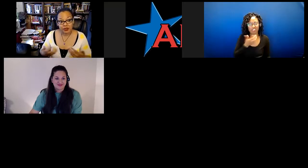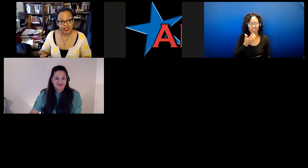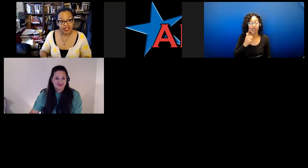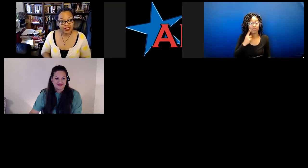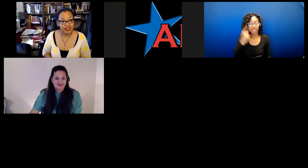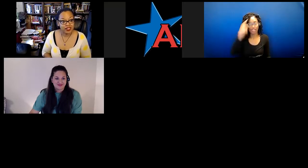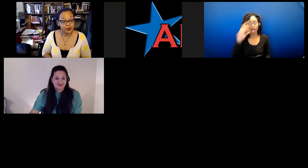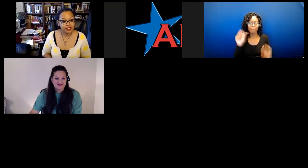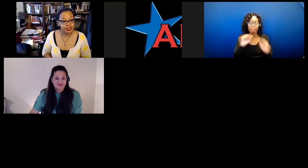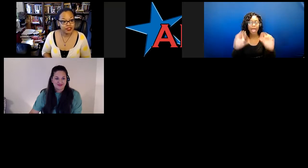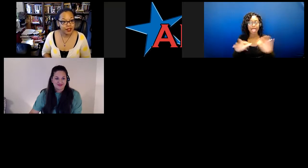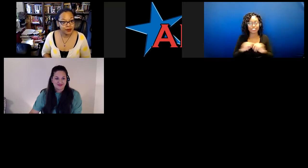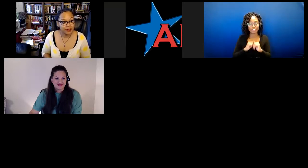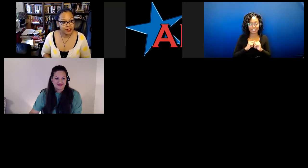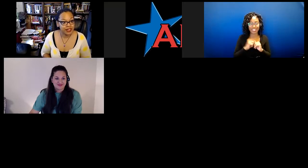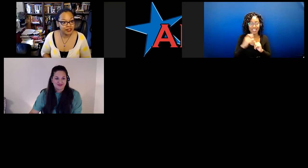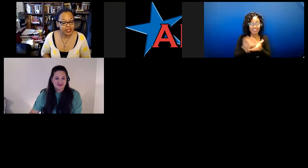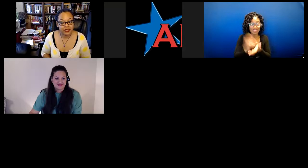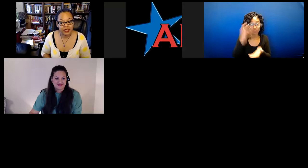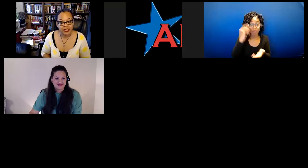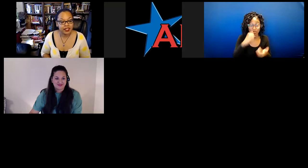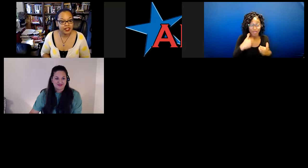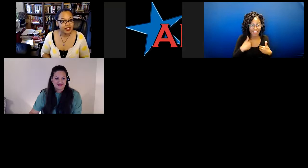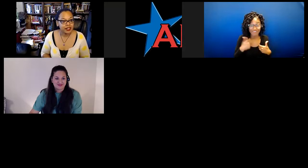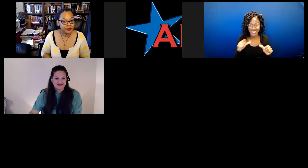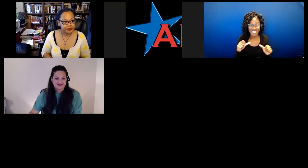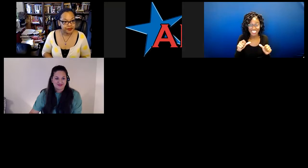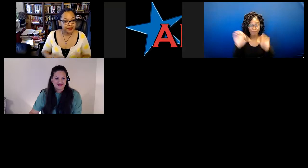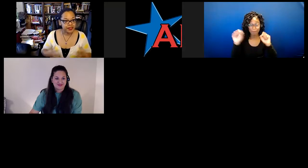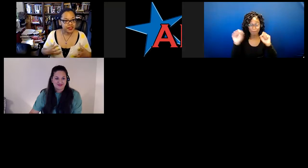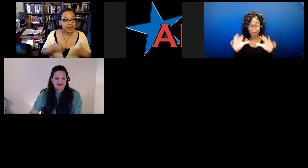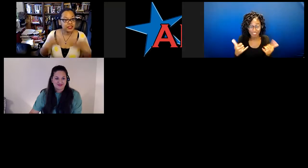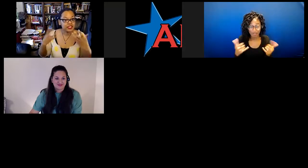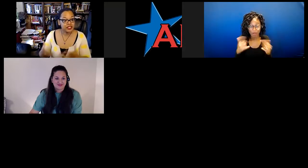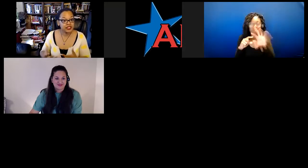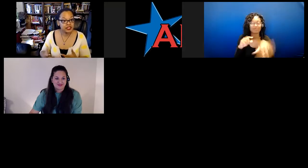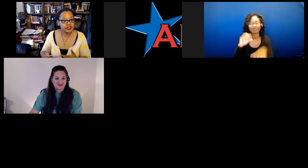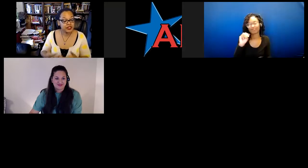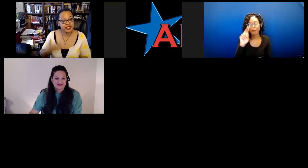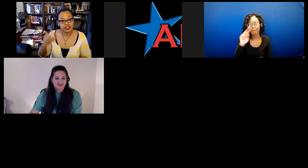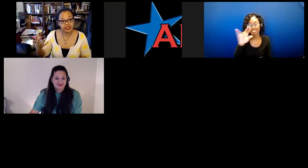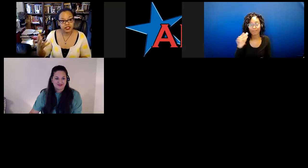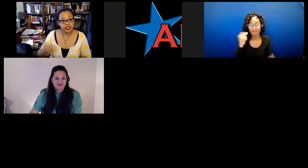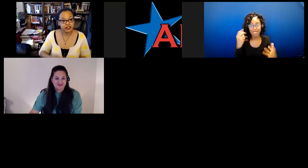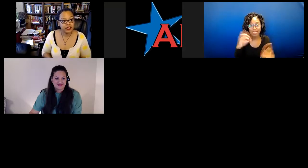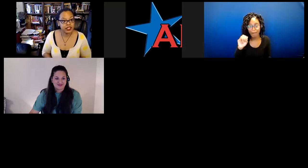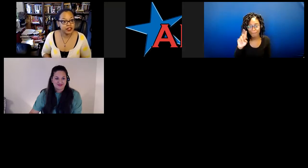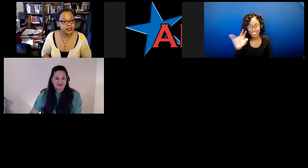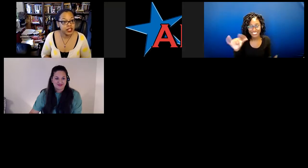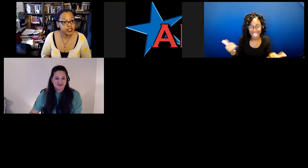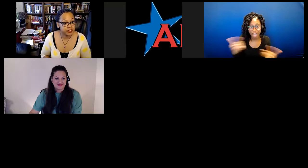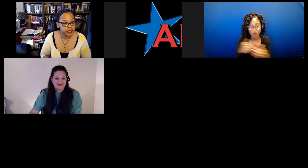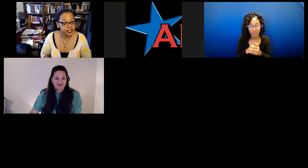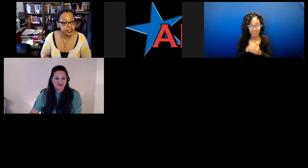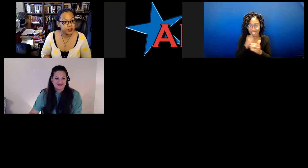magical, and it's one of the reasons why we don't have as many today. And we started the transatlantic slave trade of